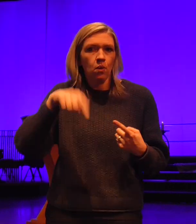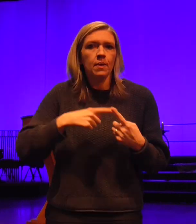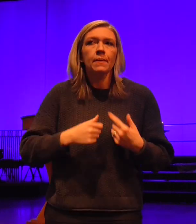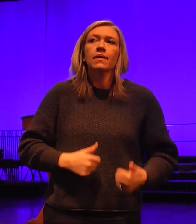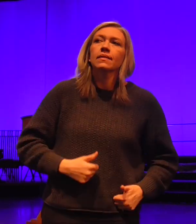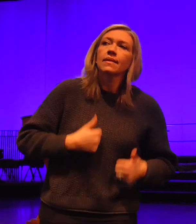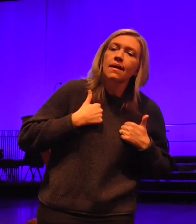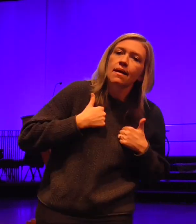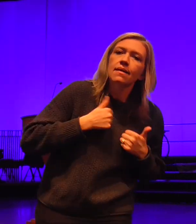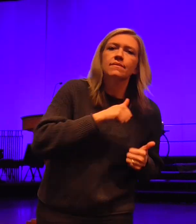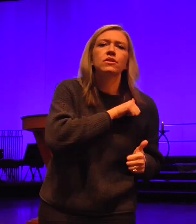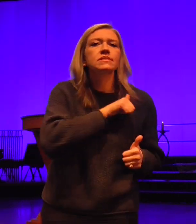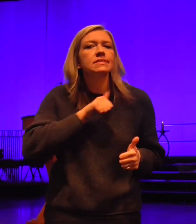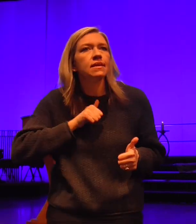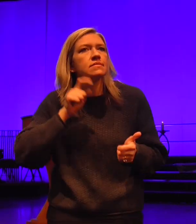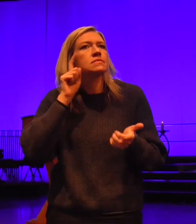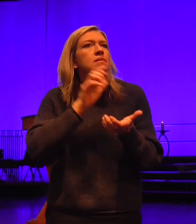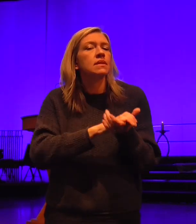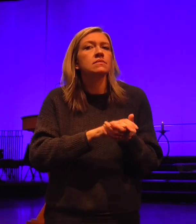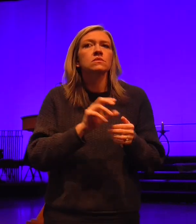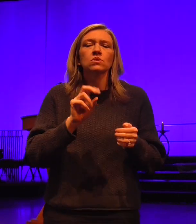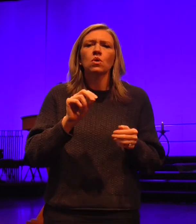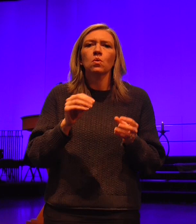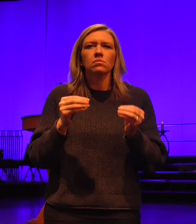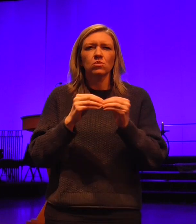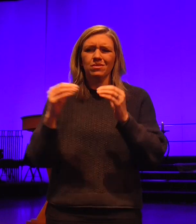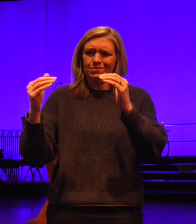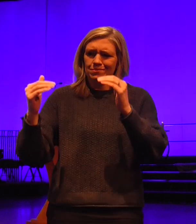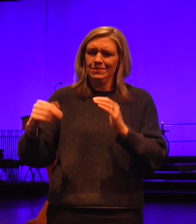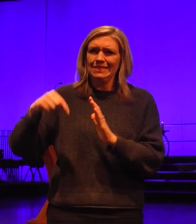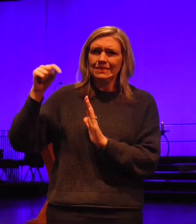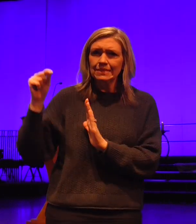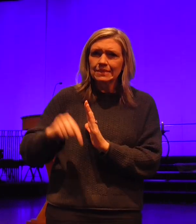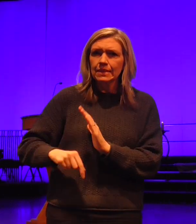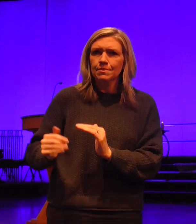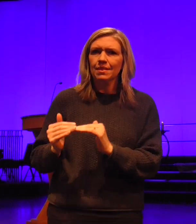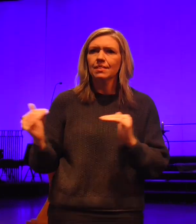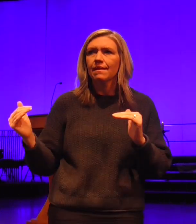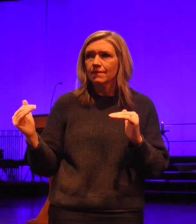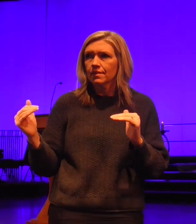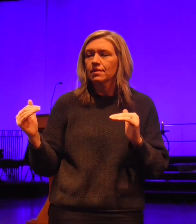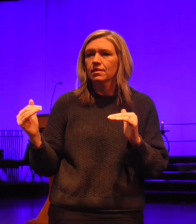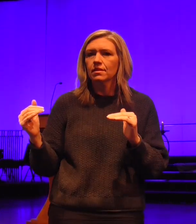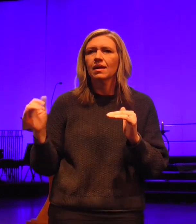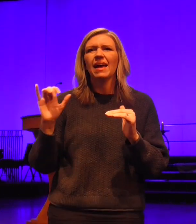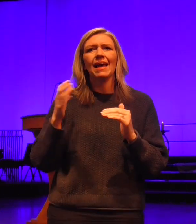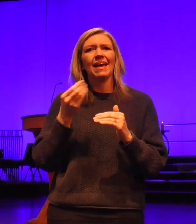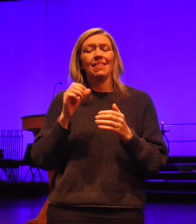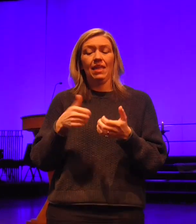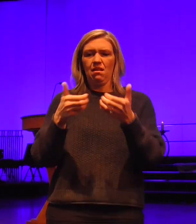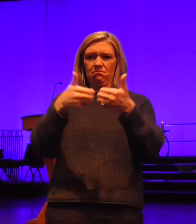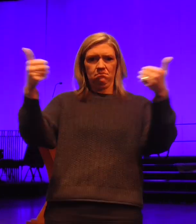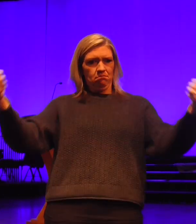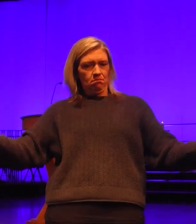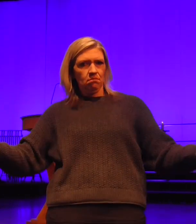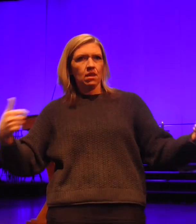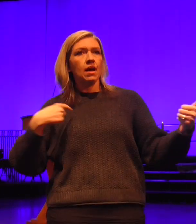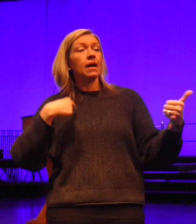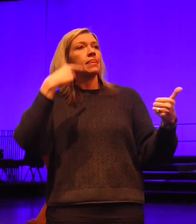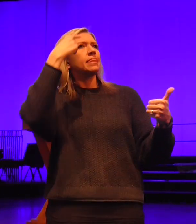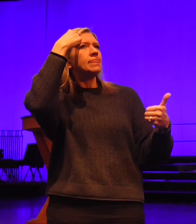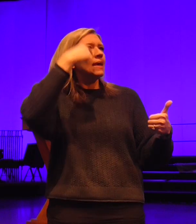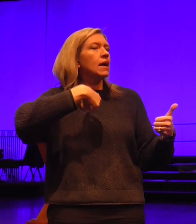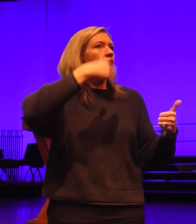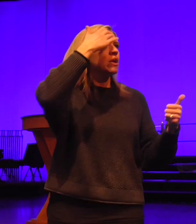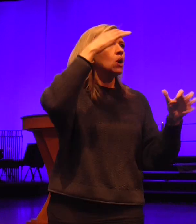what we really believe, but what's going on at the deeper level of our being. And the dissonance between what we think we know and what's